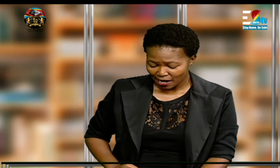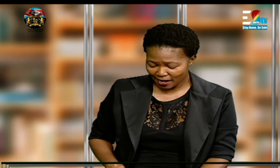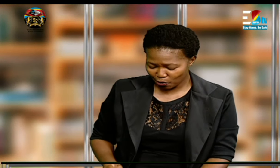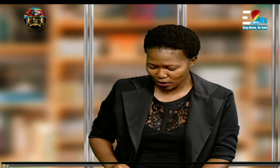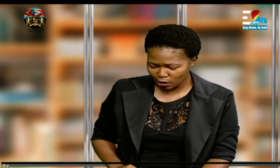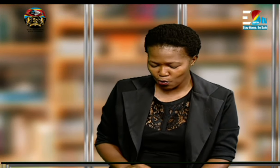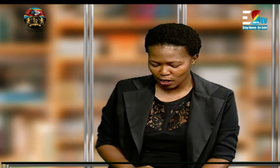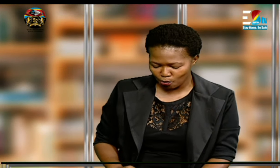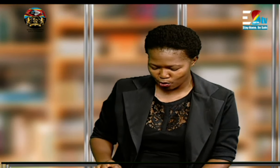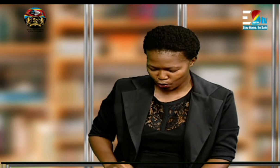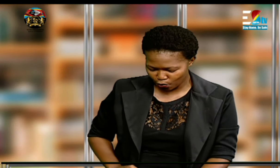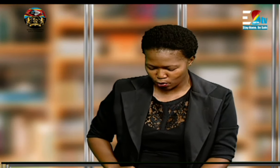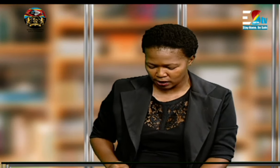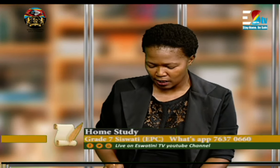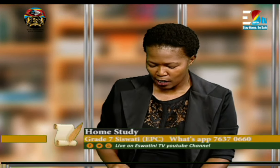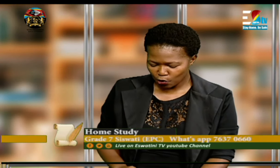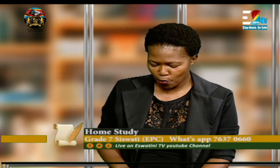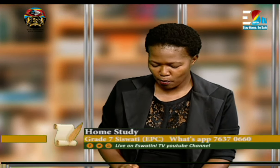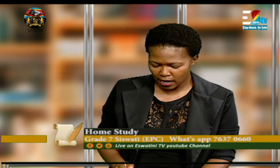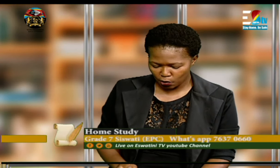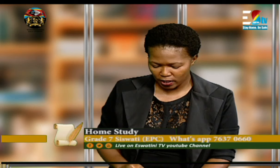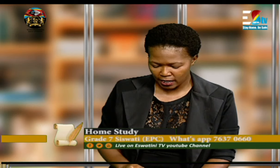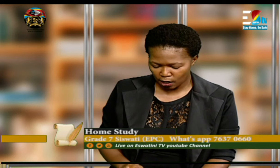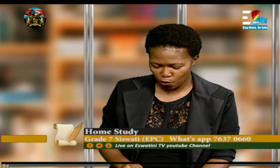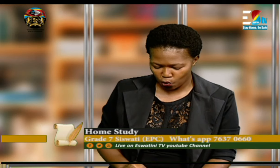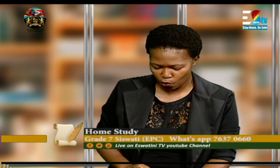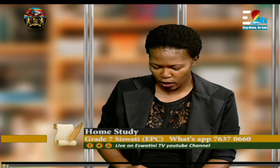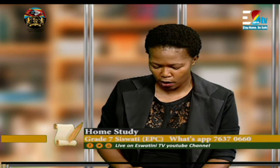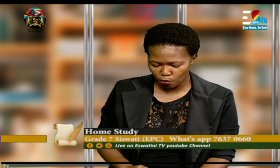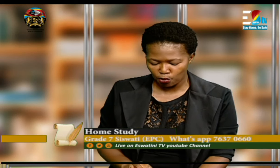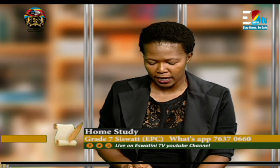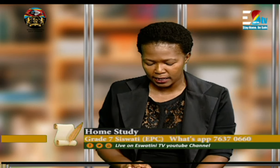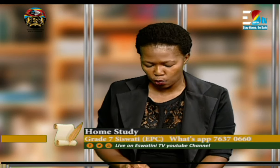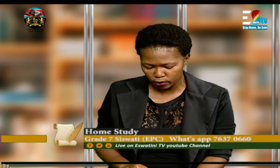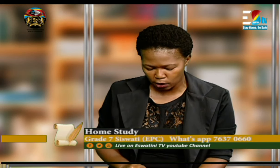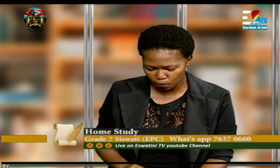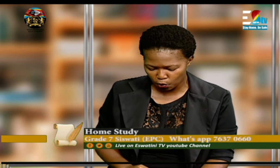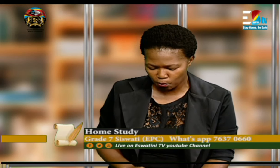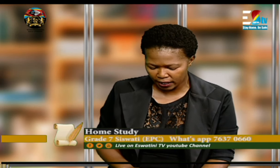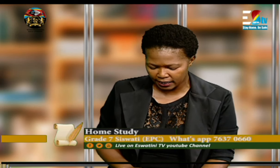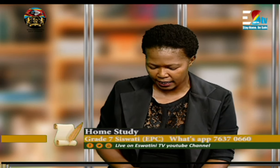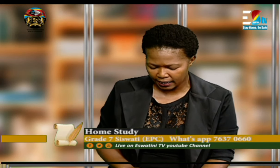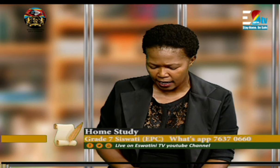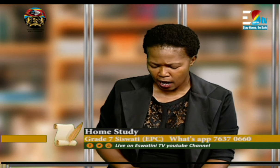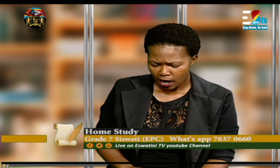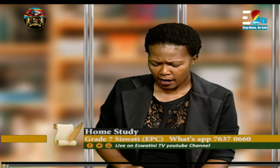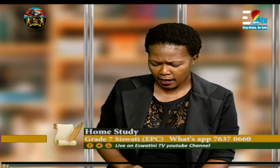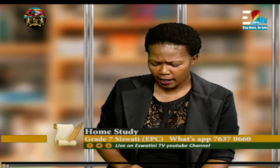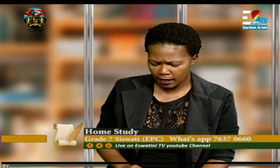kahle. Kunalo omunye umbuto futhi lophuma kuyena umbukeli uthi umbukeli